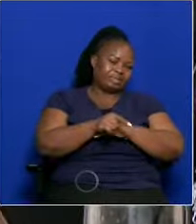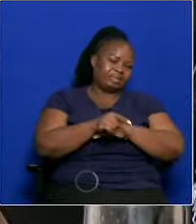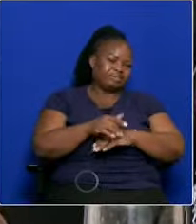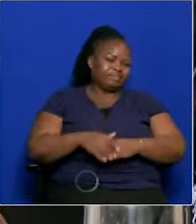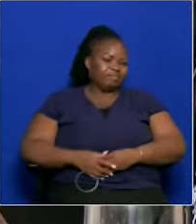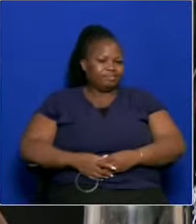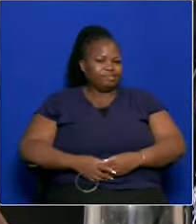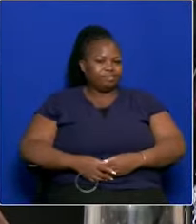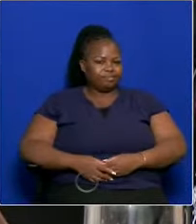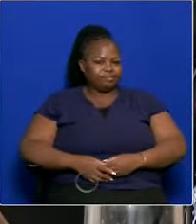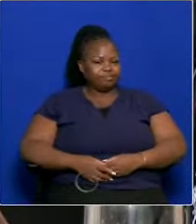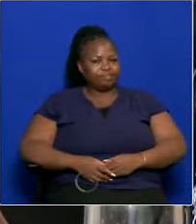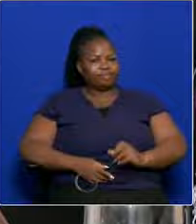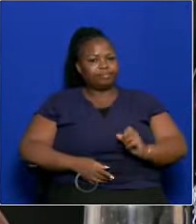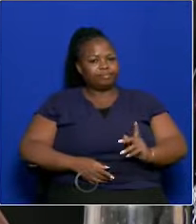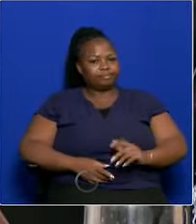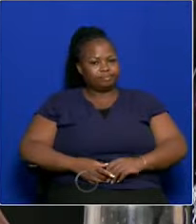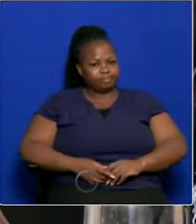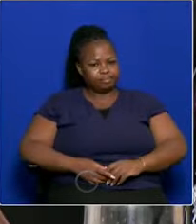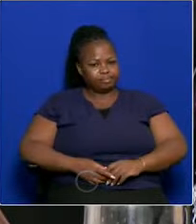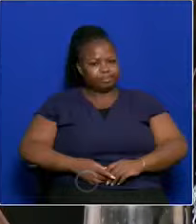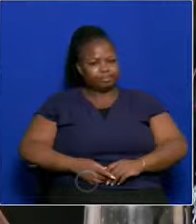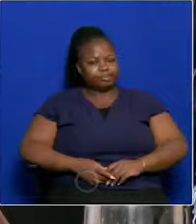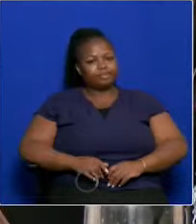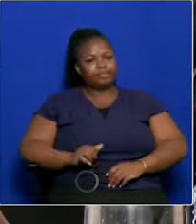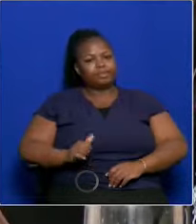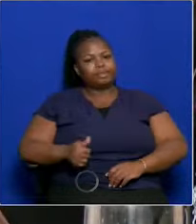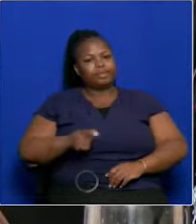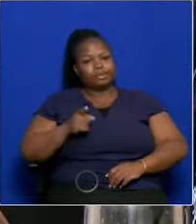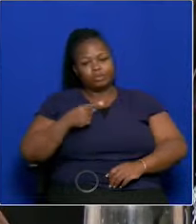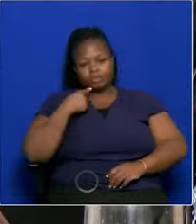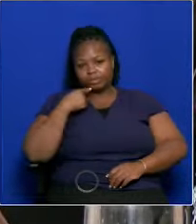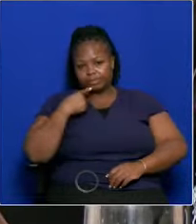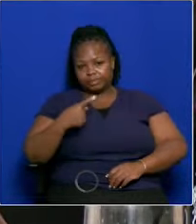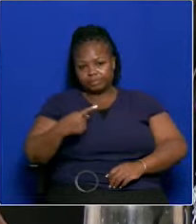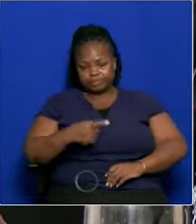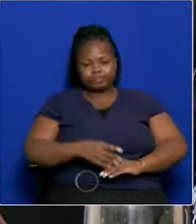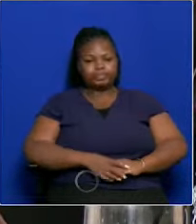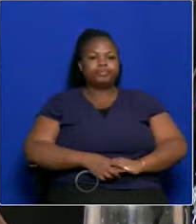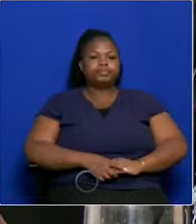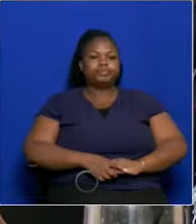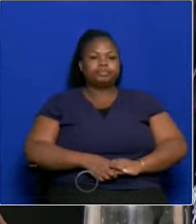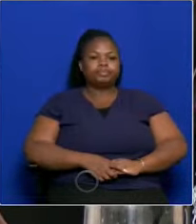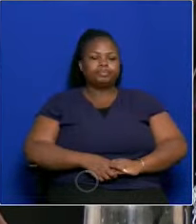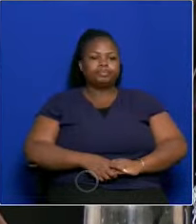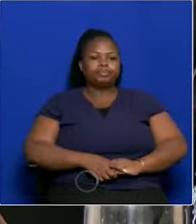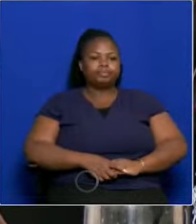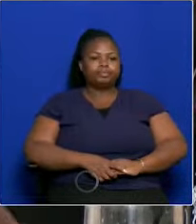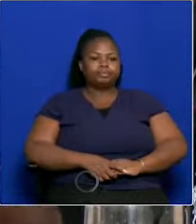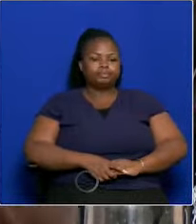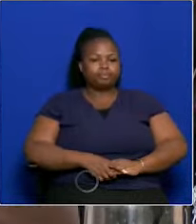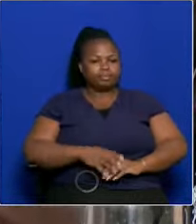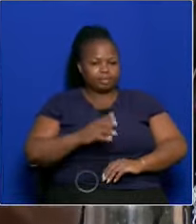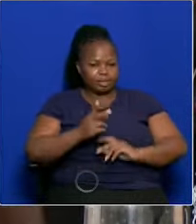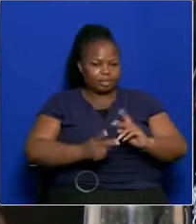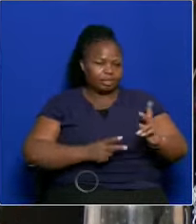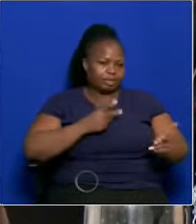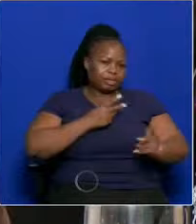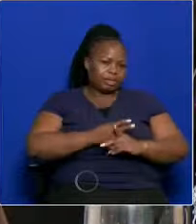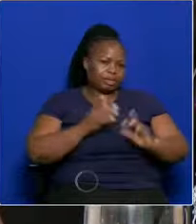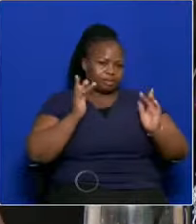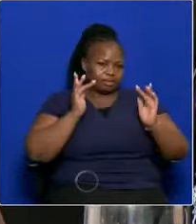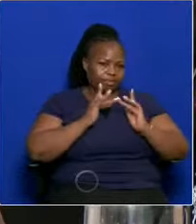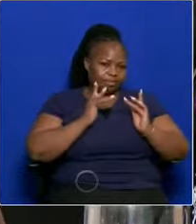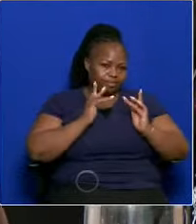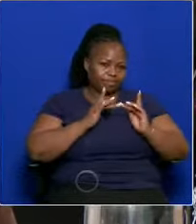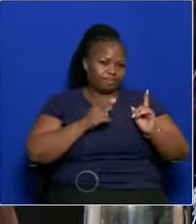right. You then say that you regained contact with Mr.